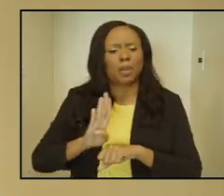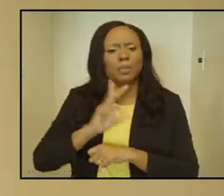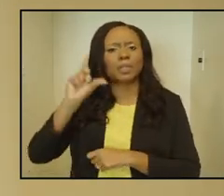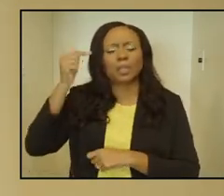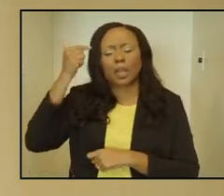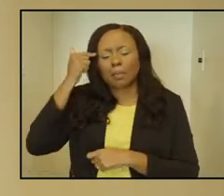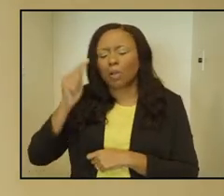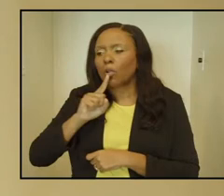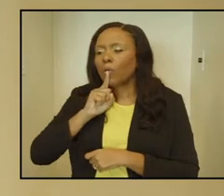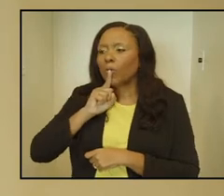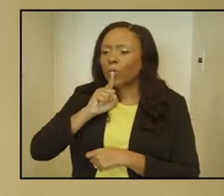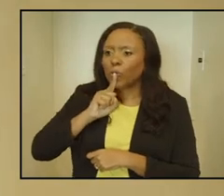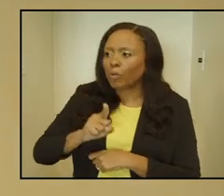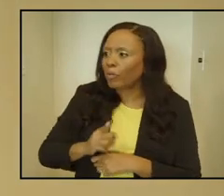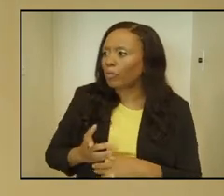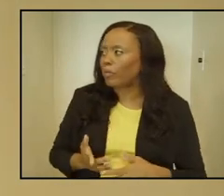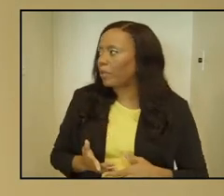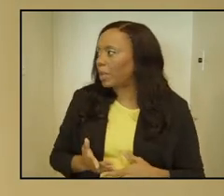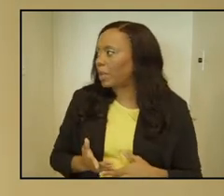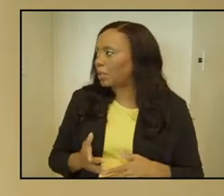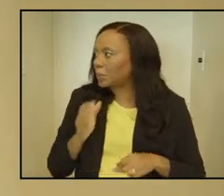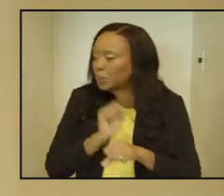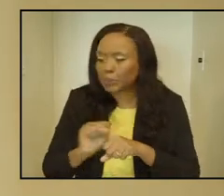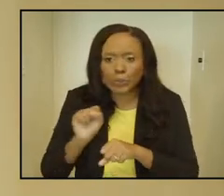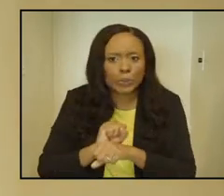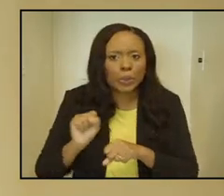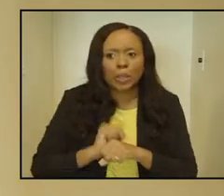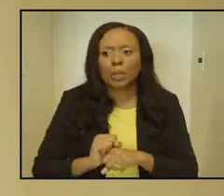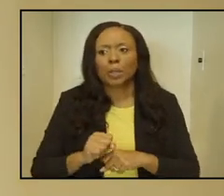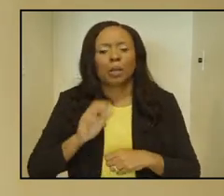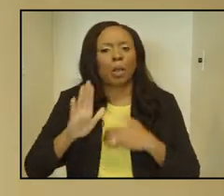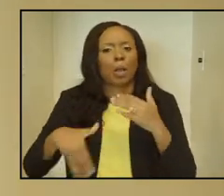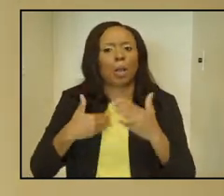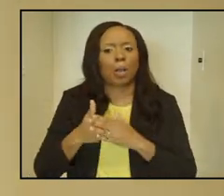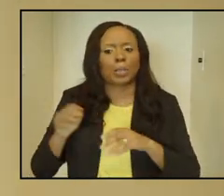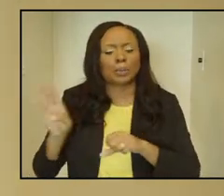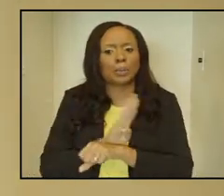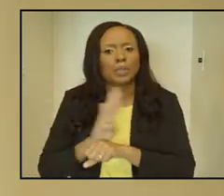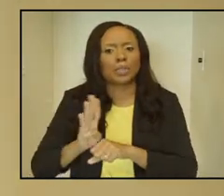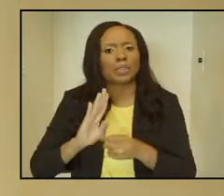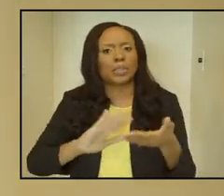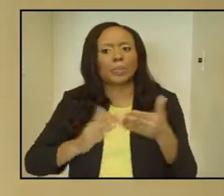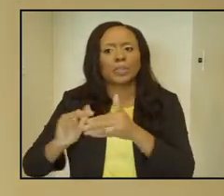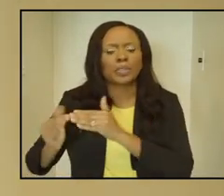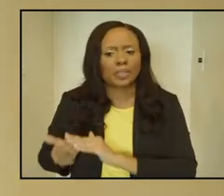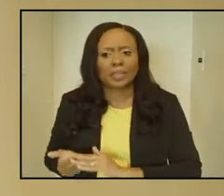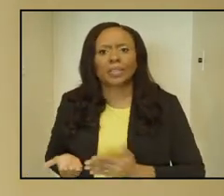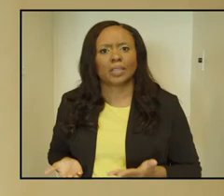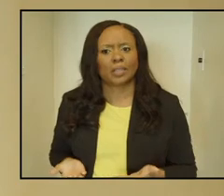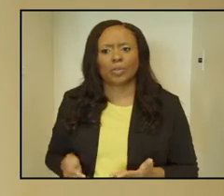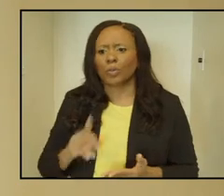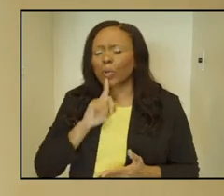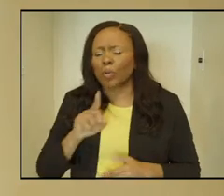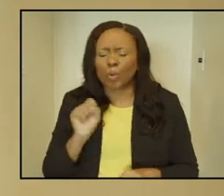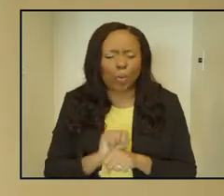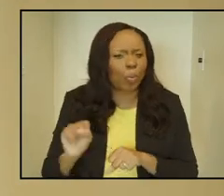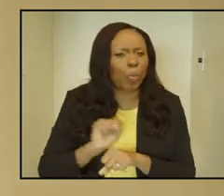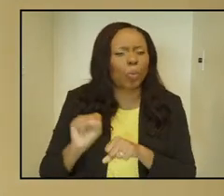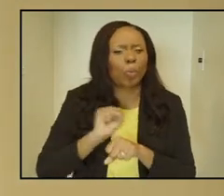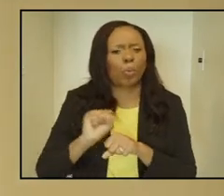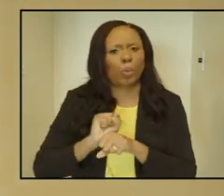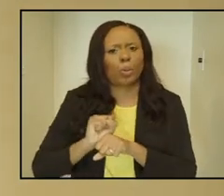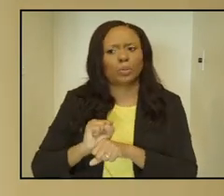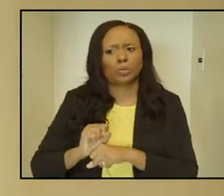government, the business sector, and the wider community at large. The digitization of CAIPO's processes